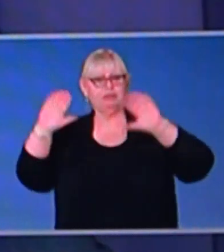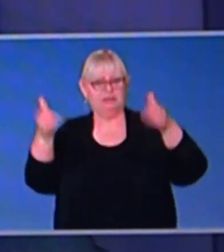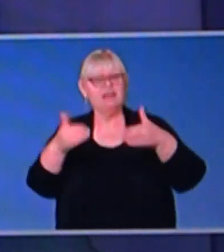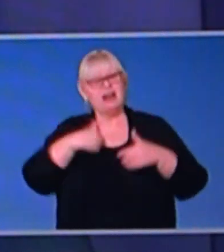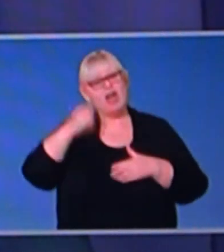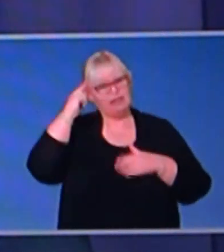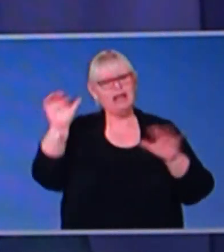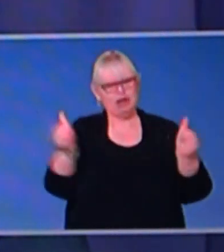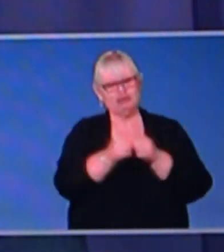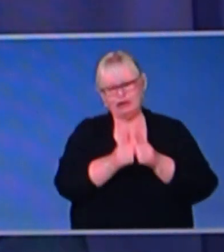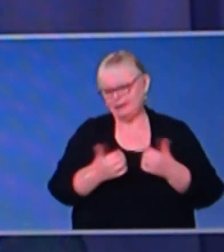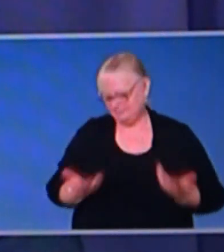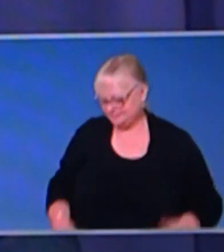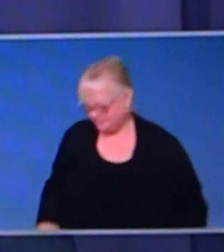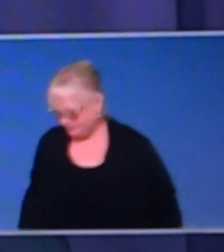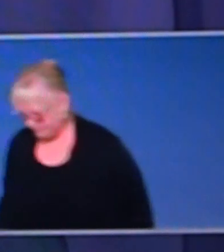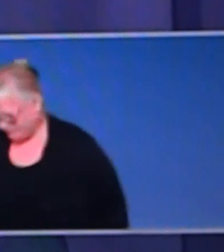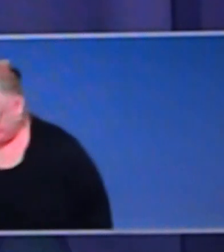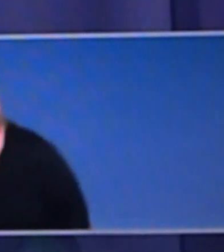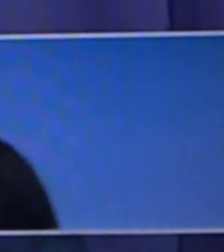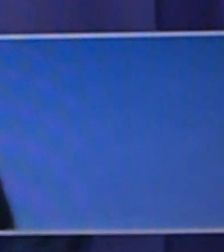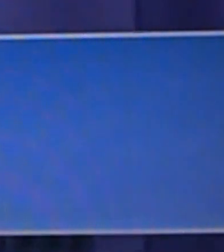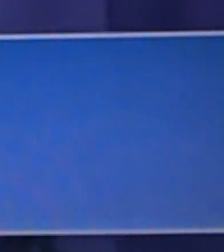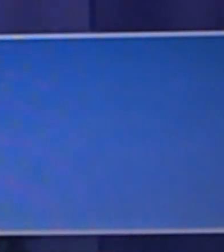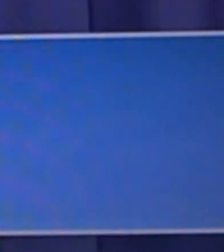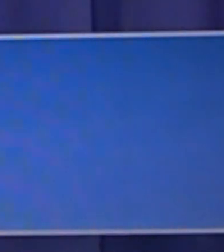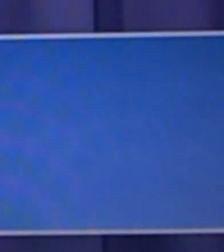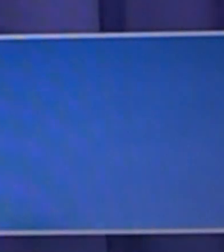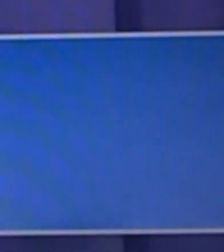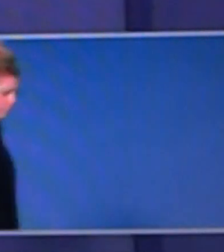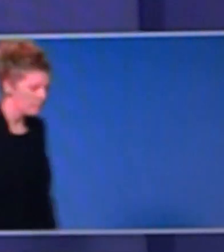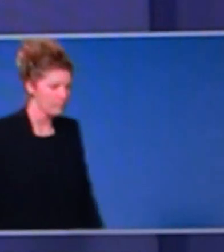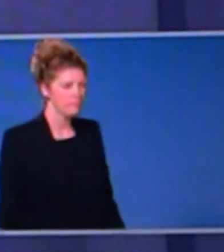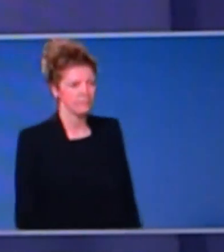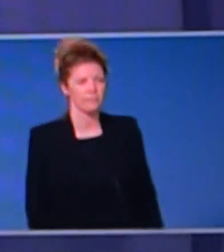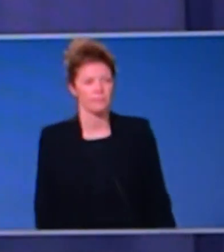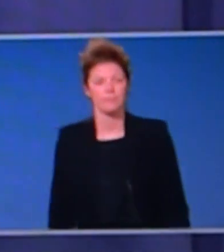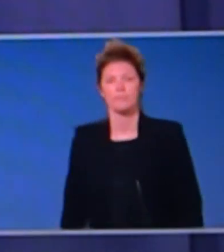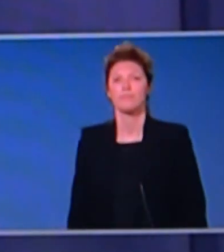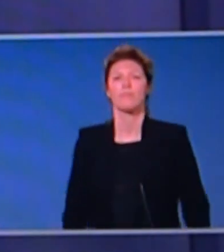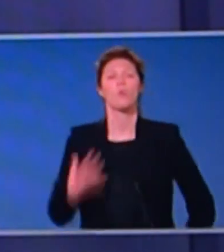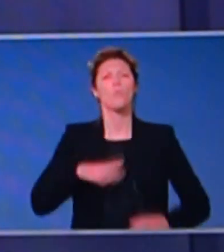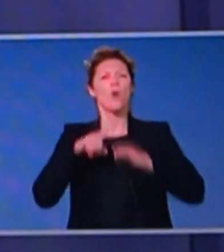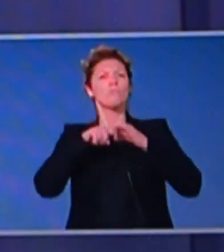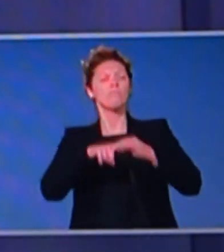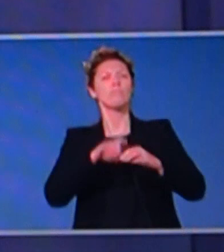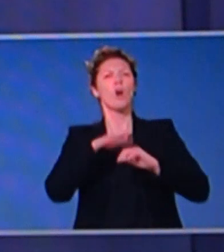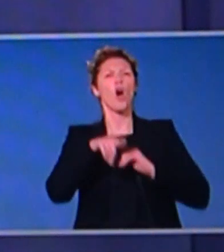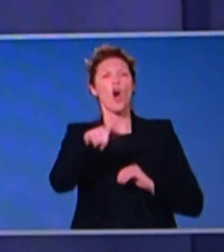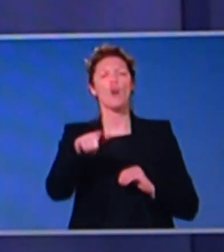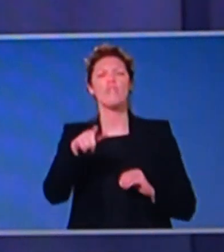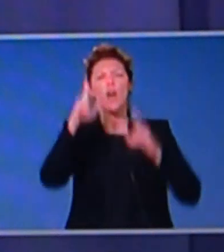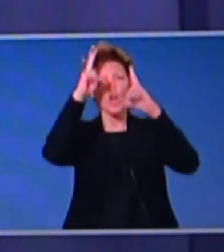motion. Prime Minister, Newmarch House, could I ask for your response to the events of the last 36